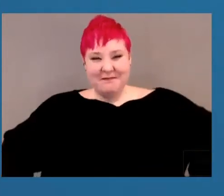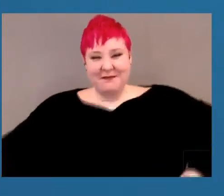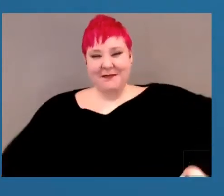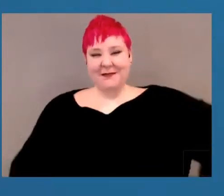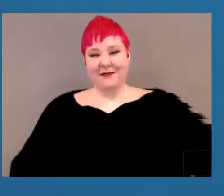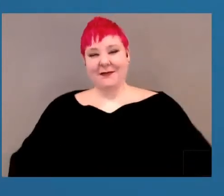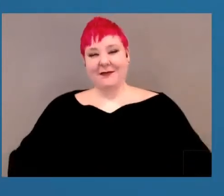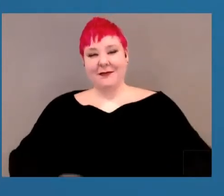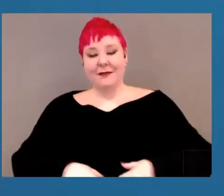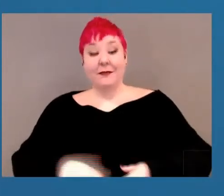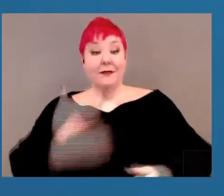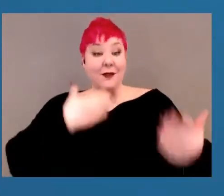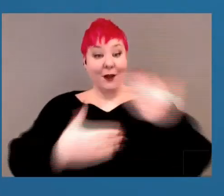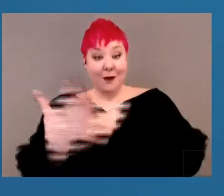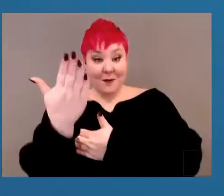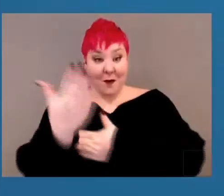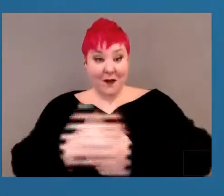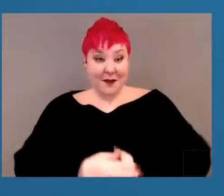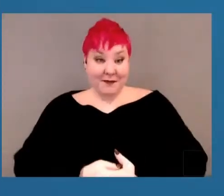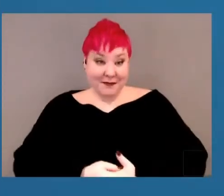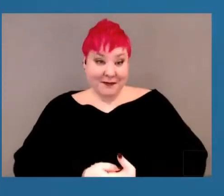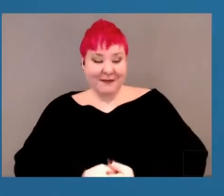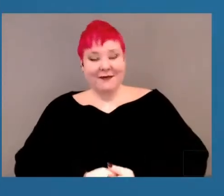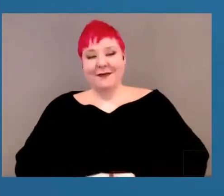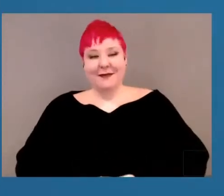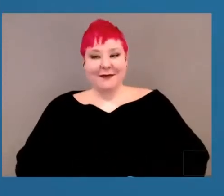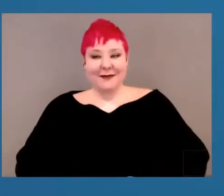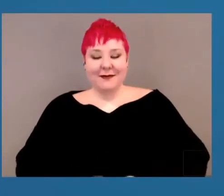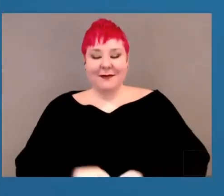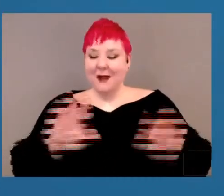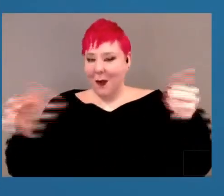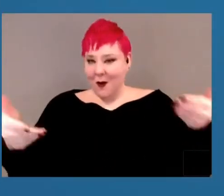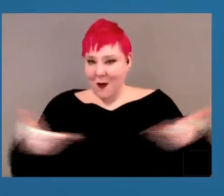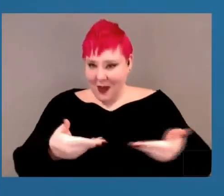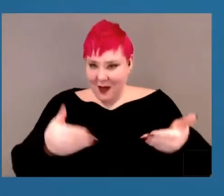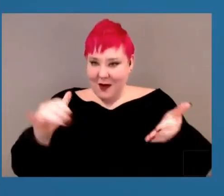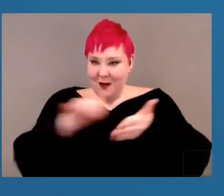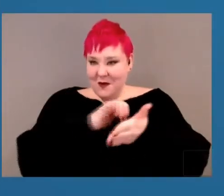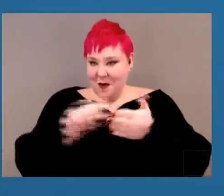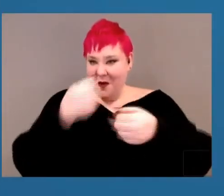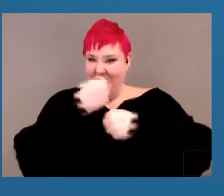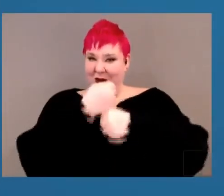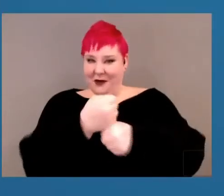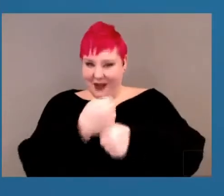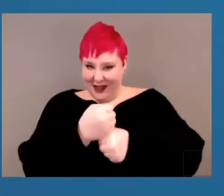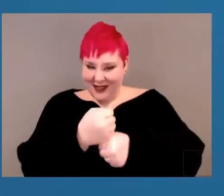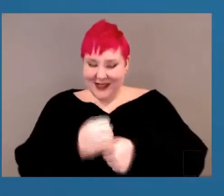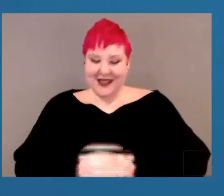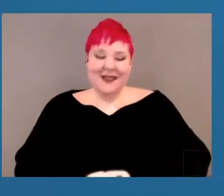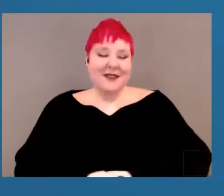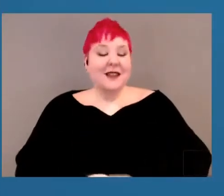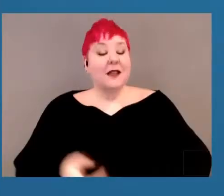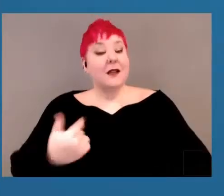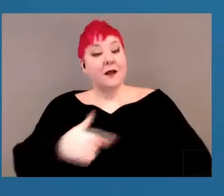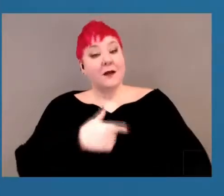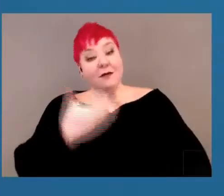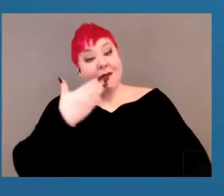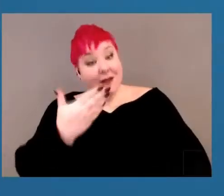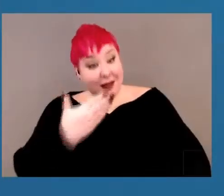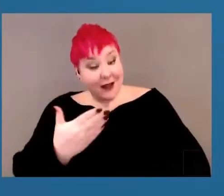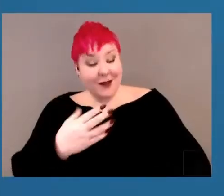Good morning, and welcome to New York Creates. I want to thank you for joining us on